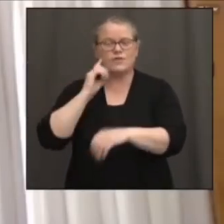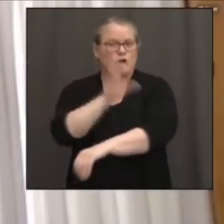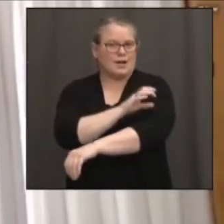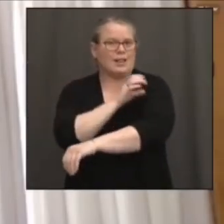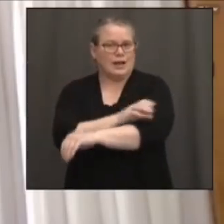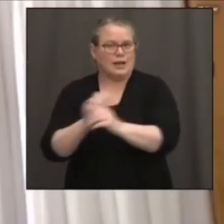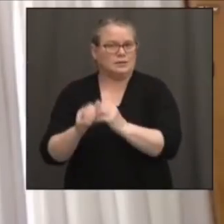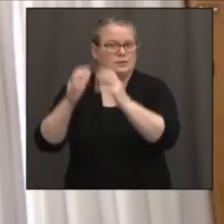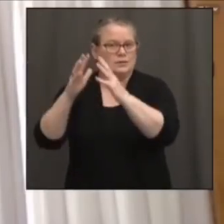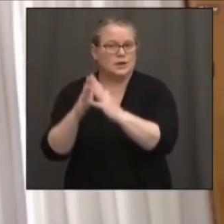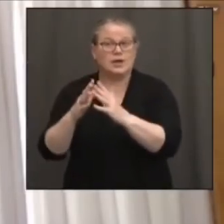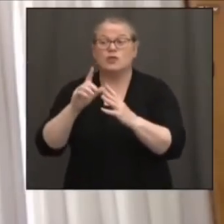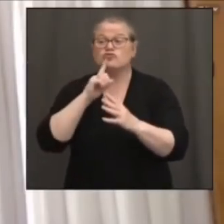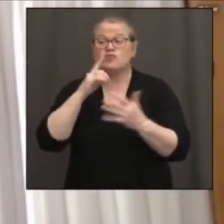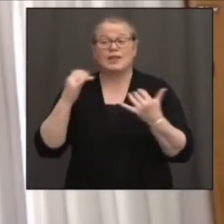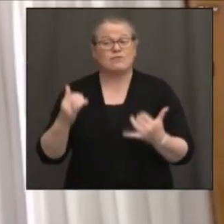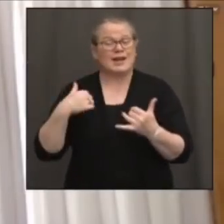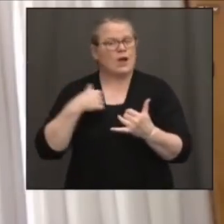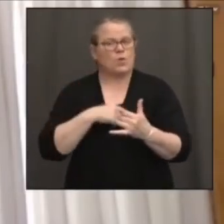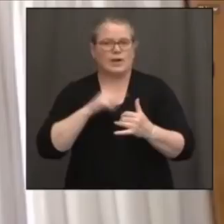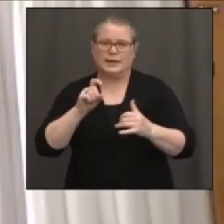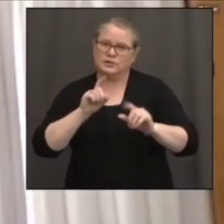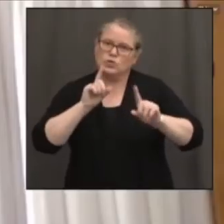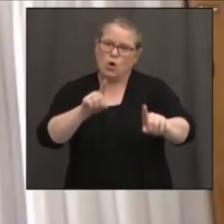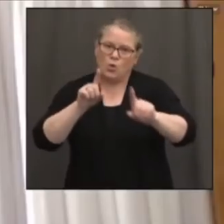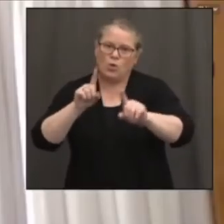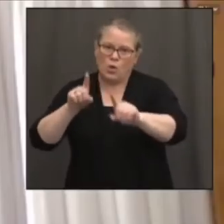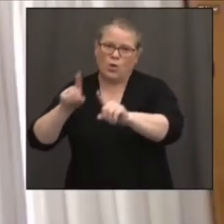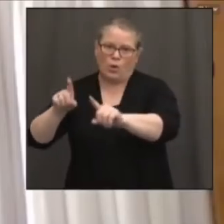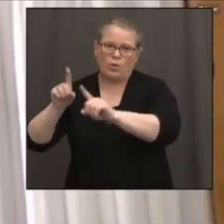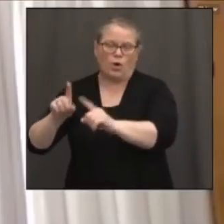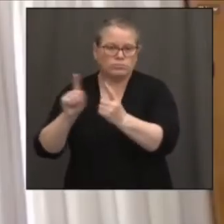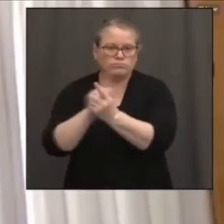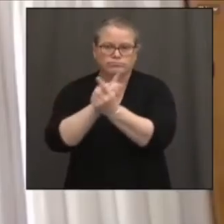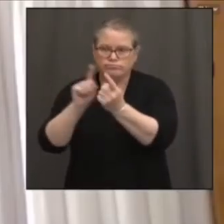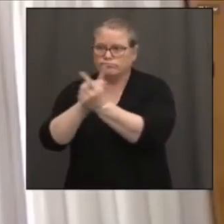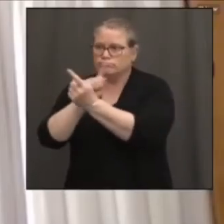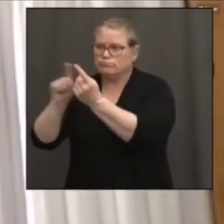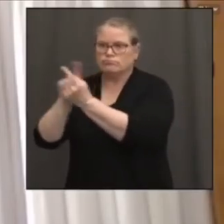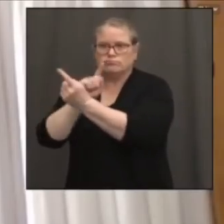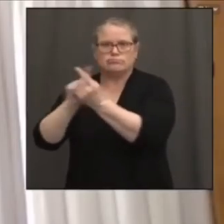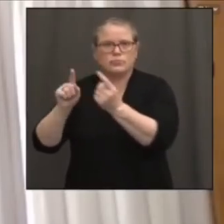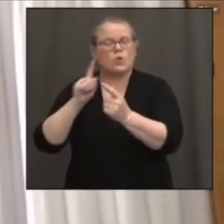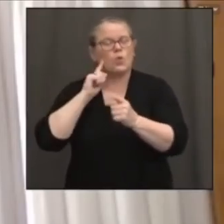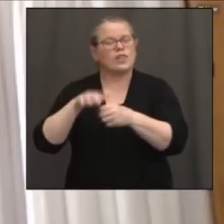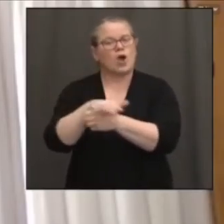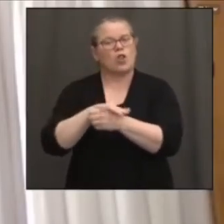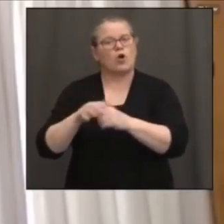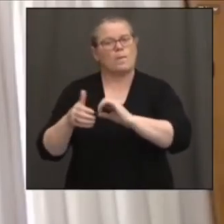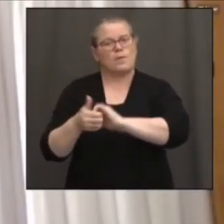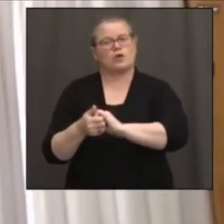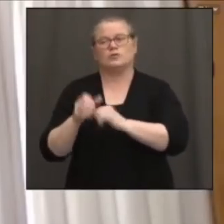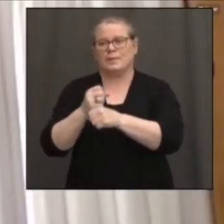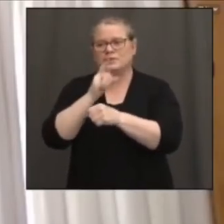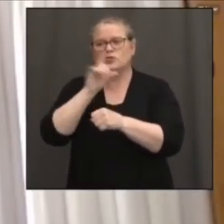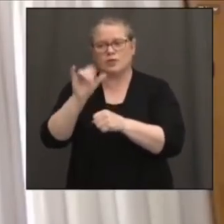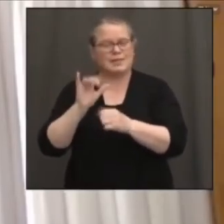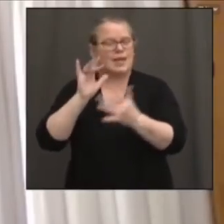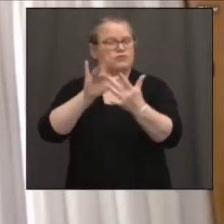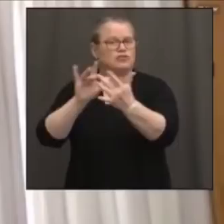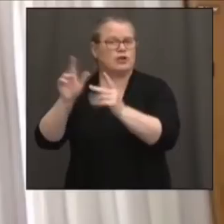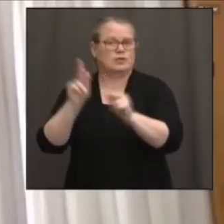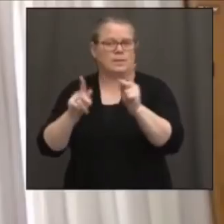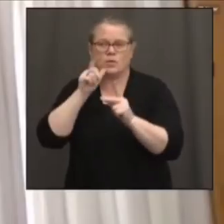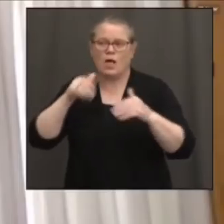point of trying to provide all the resources to our local partners that we can to ensure that they are reaching out to the remaining people who have not yet